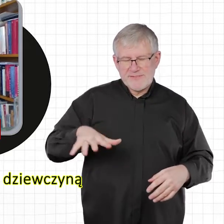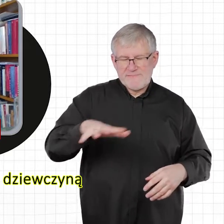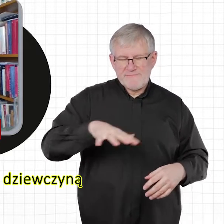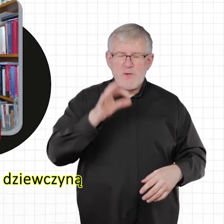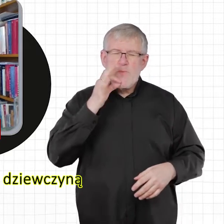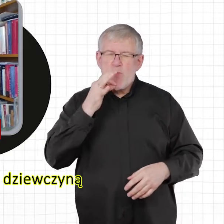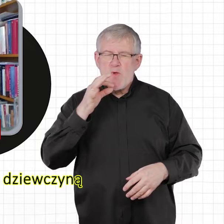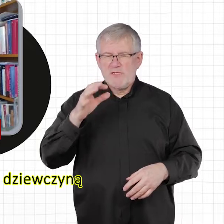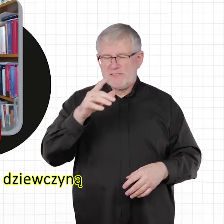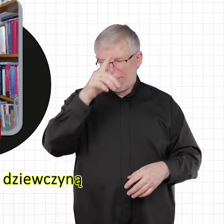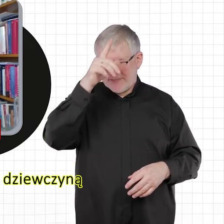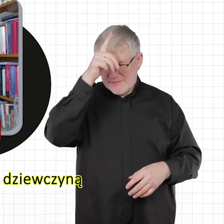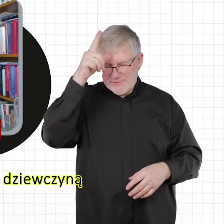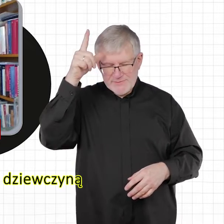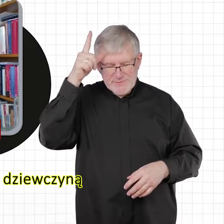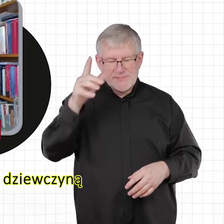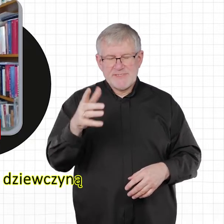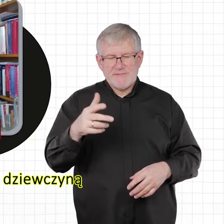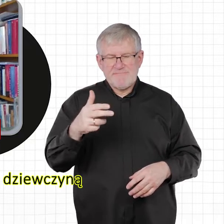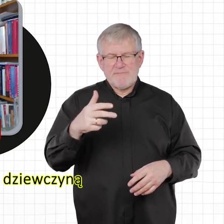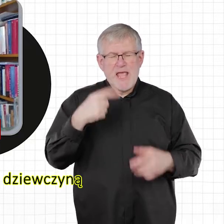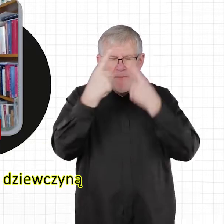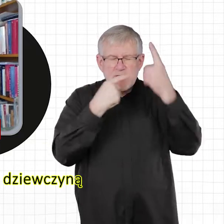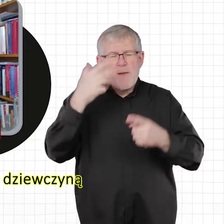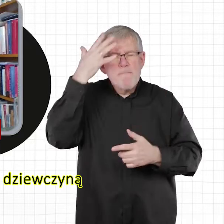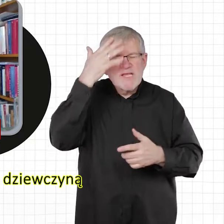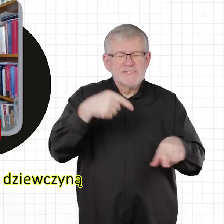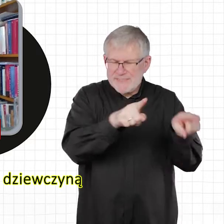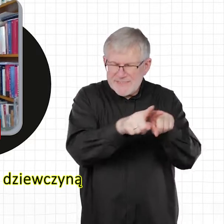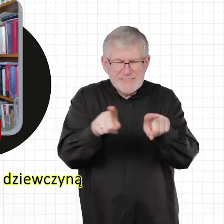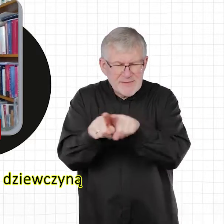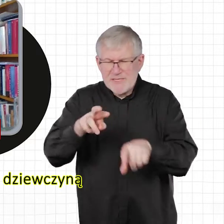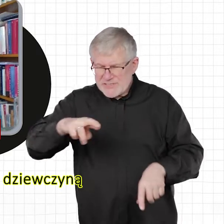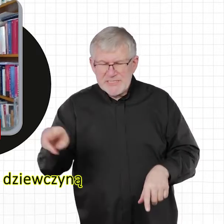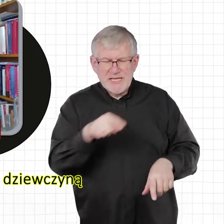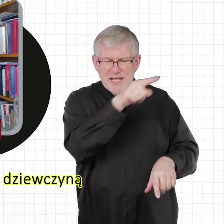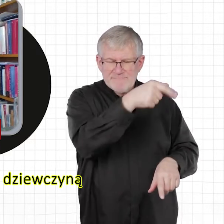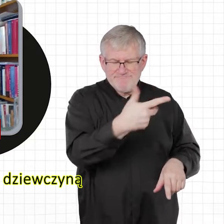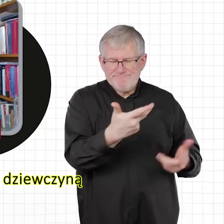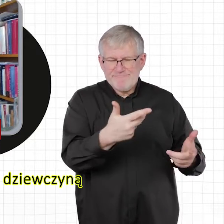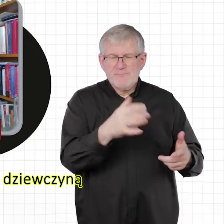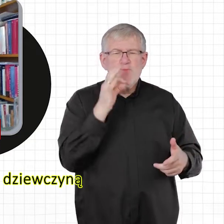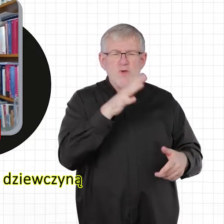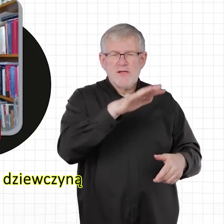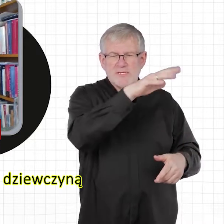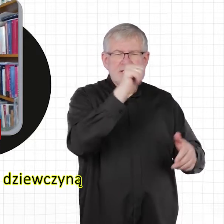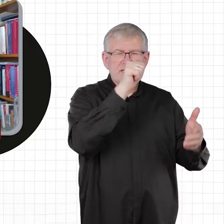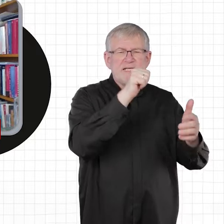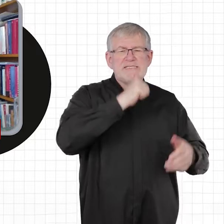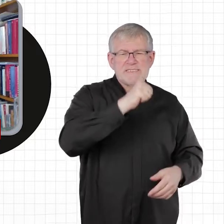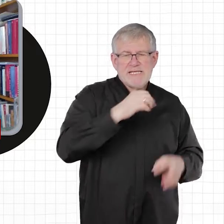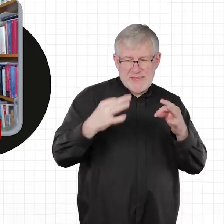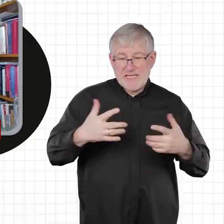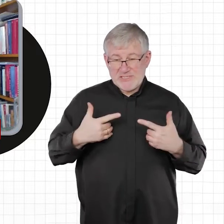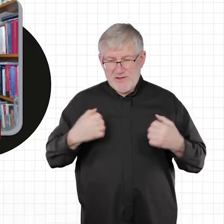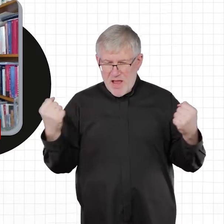this because you are a girl, or you cannot do this because you are a boy, like out loud. But we